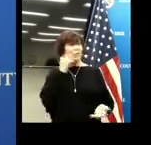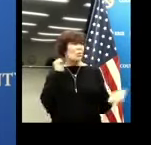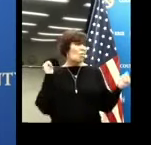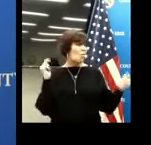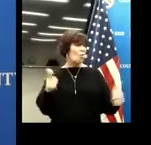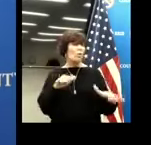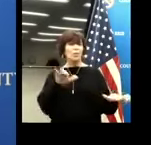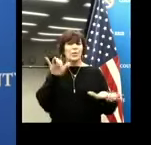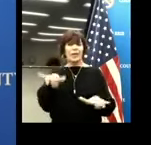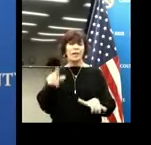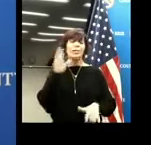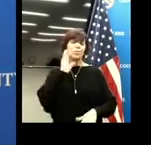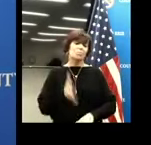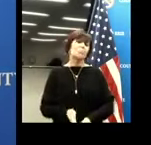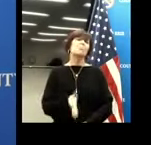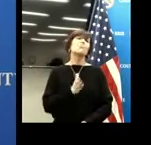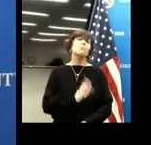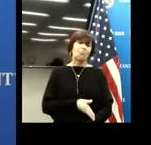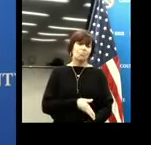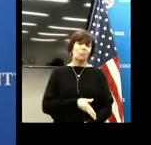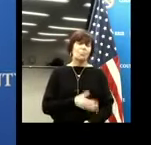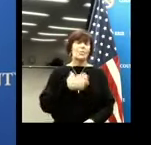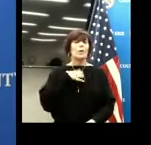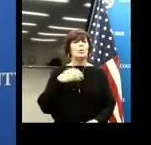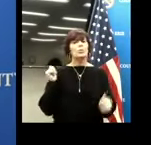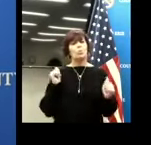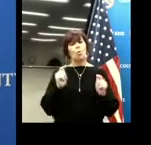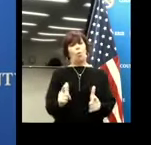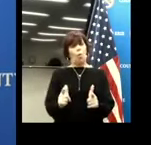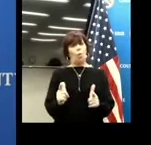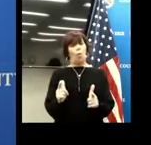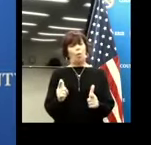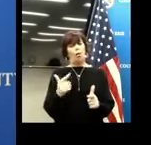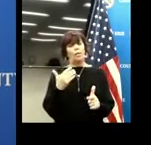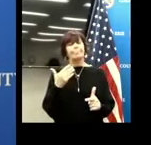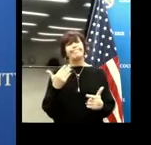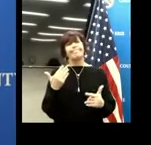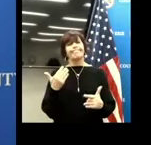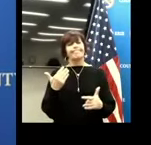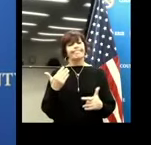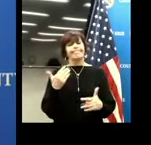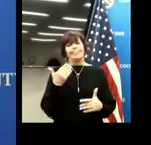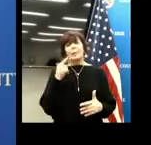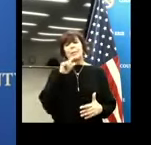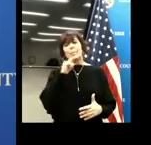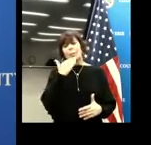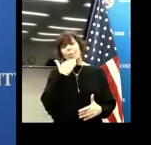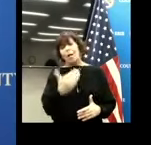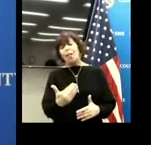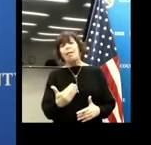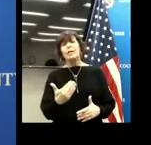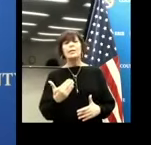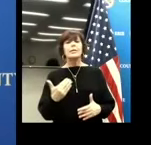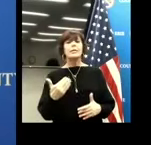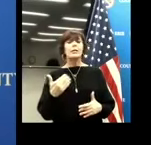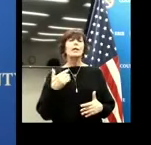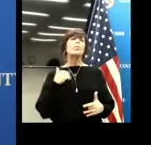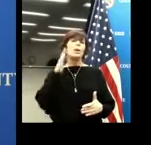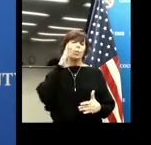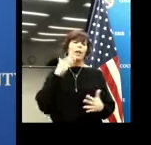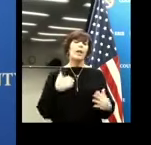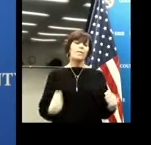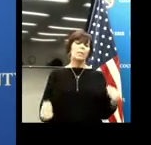will all be better for it. I wish everyone good tidings, be well. We will, of course, have a more